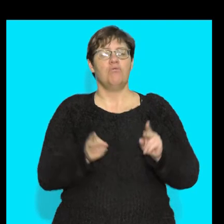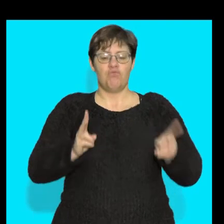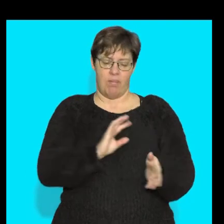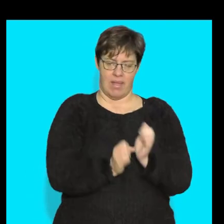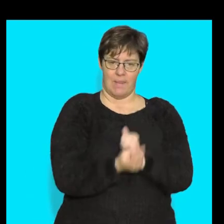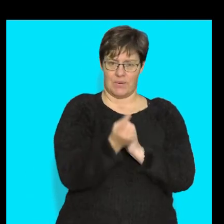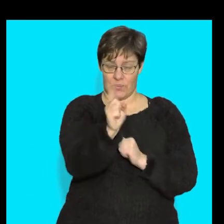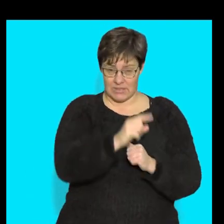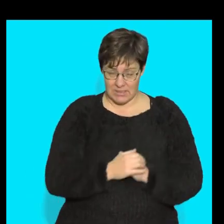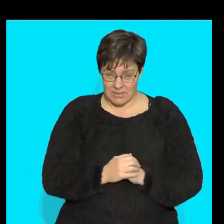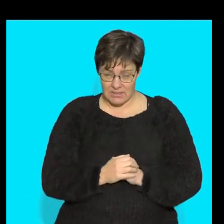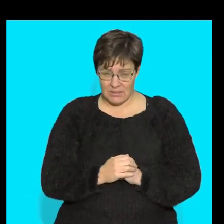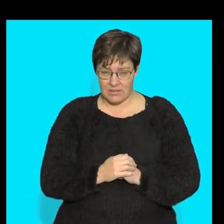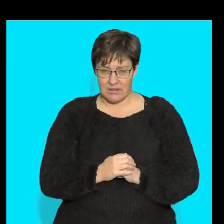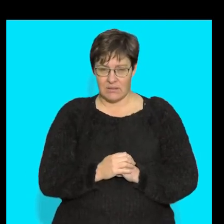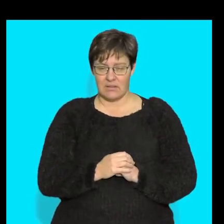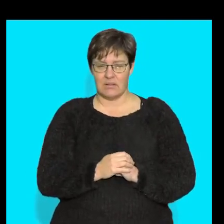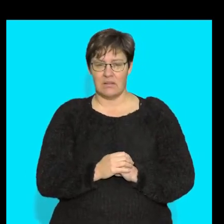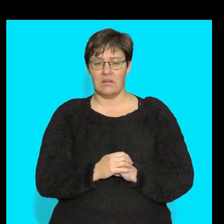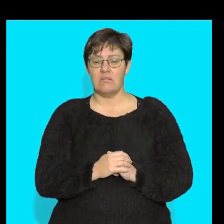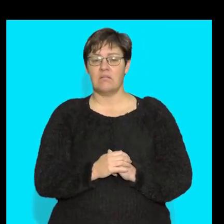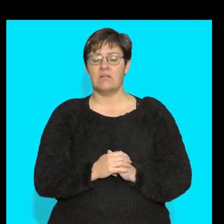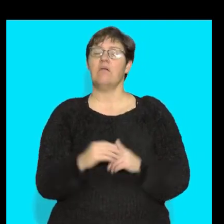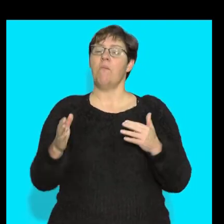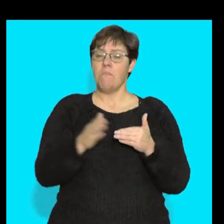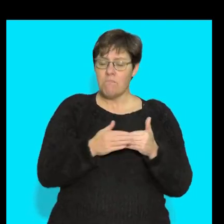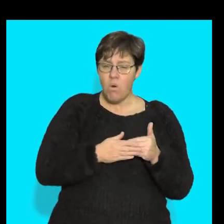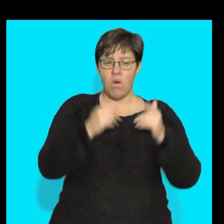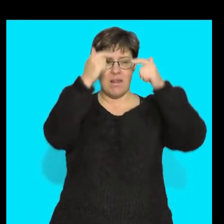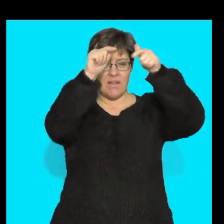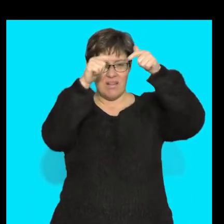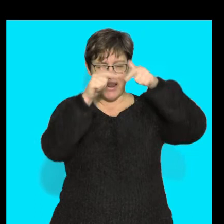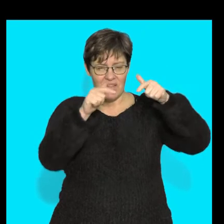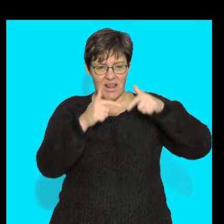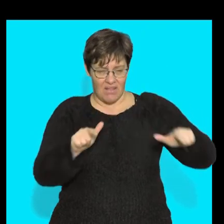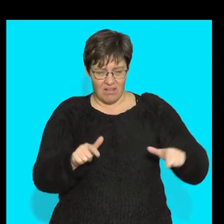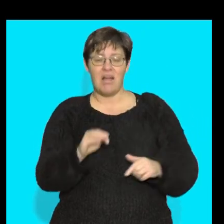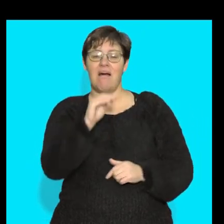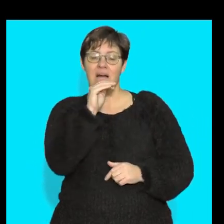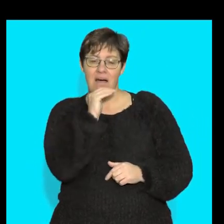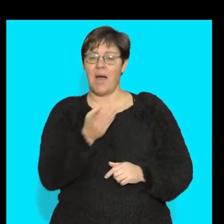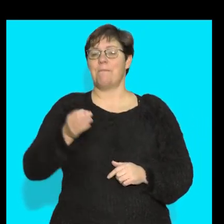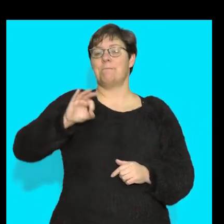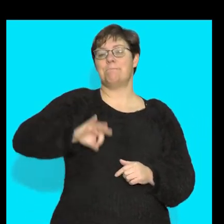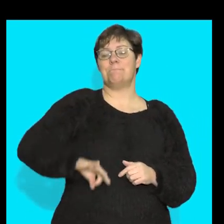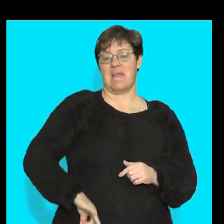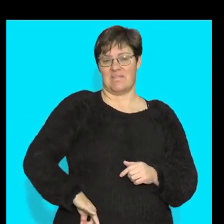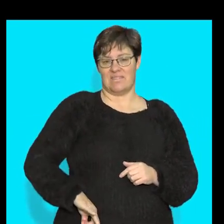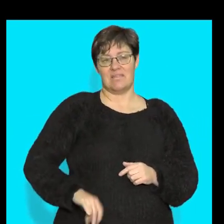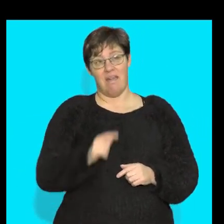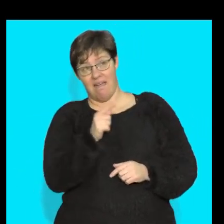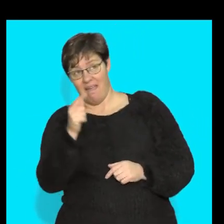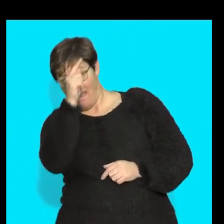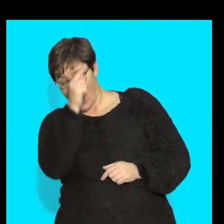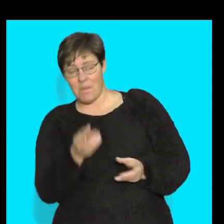happens. And then the other thing is the more levels there are, the more benefits that a person will